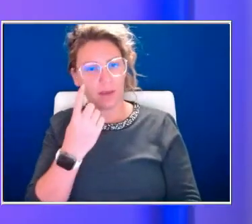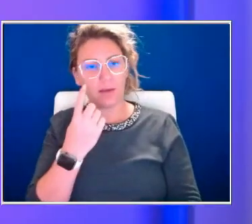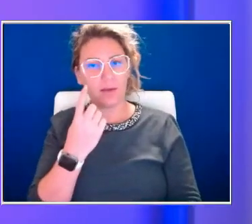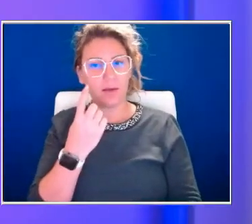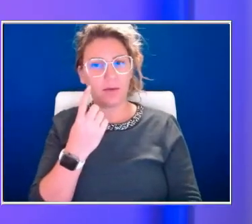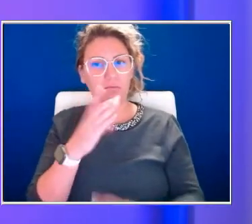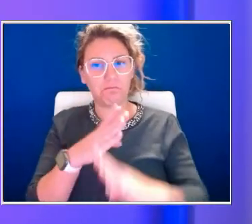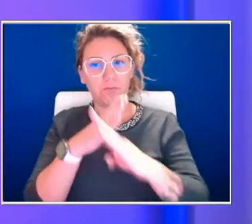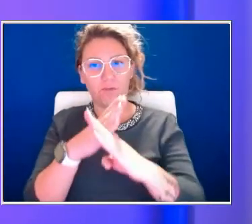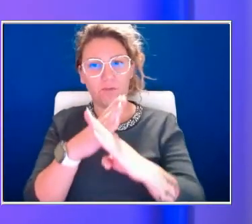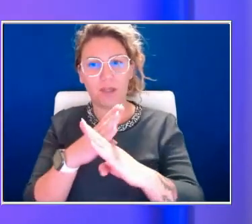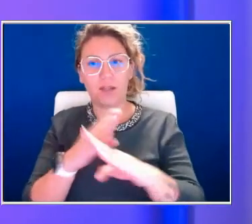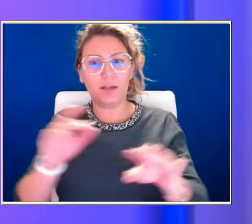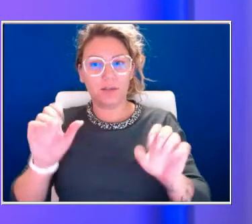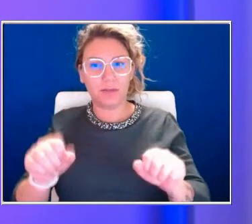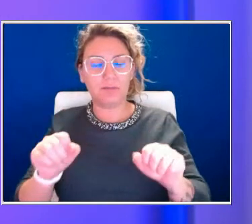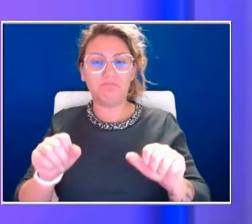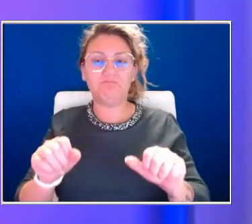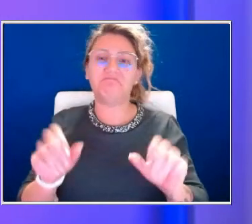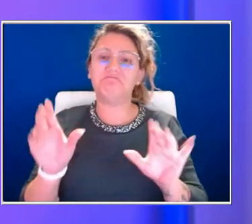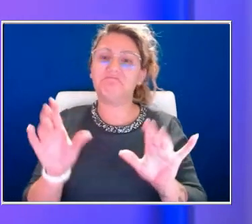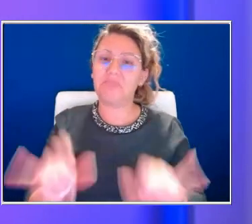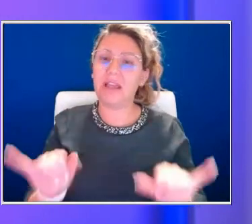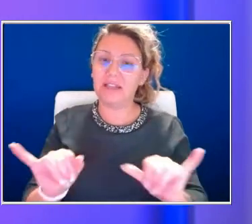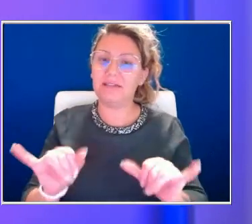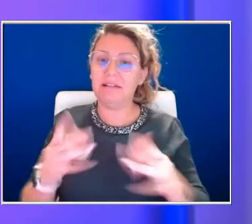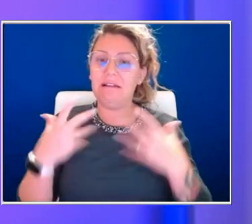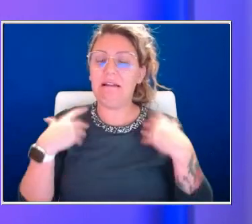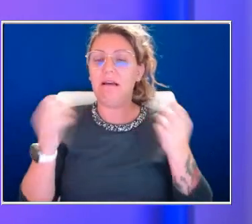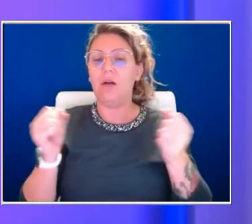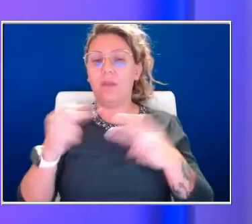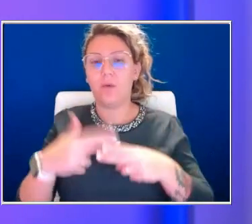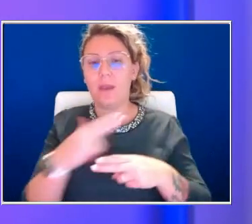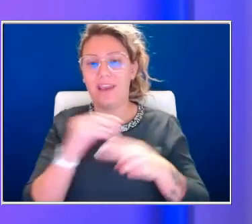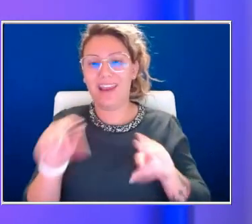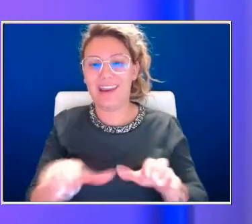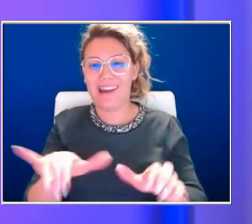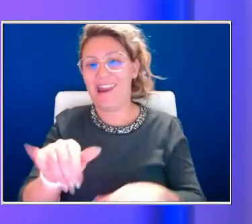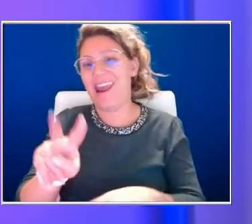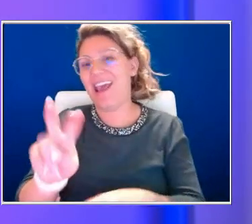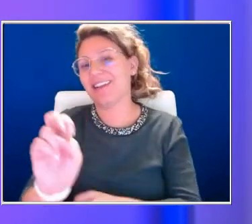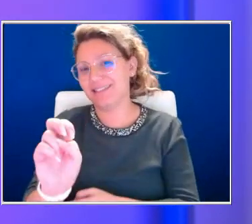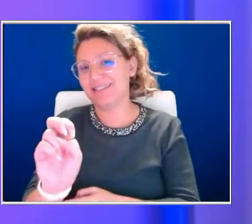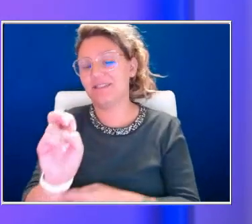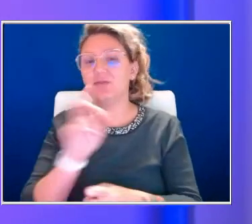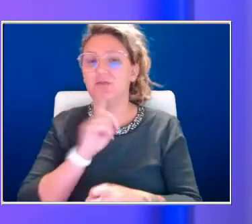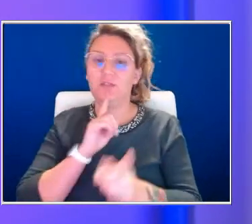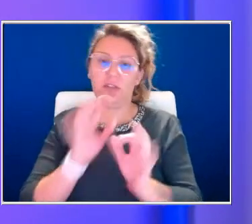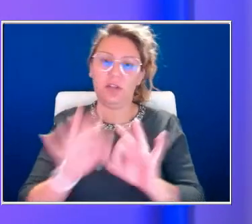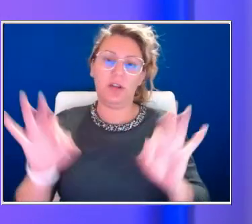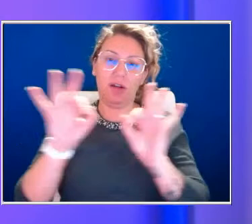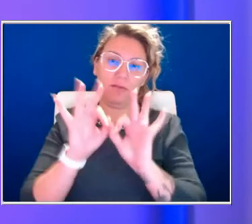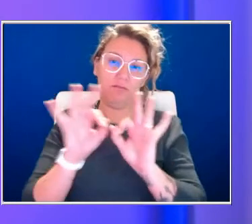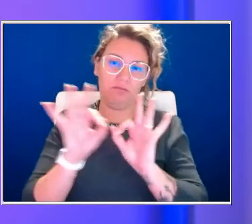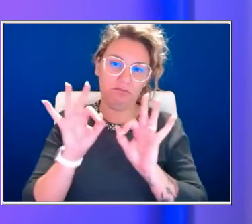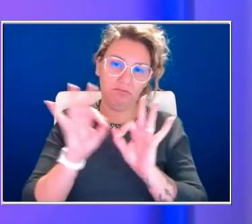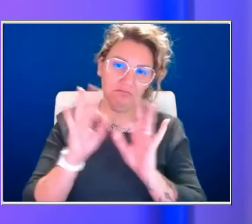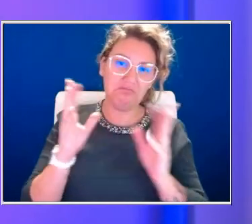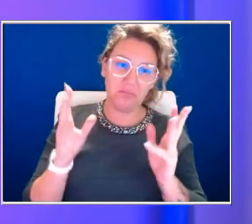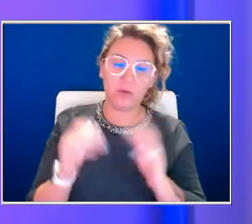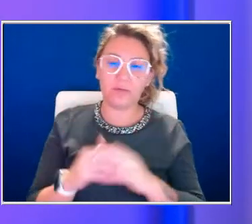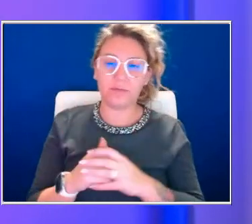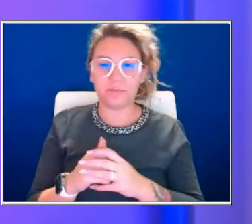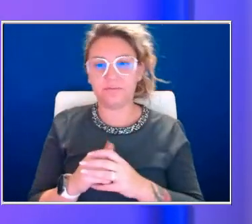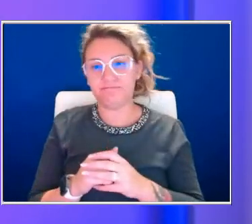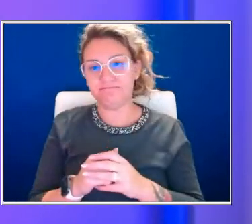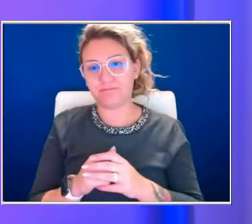really to be able to maintain a healthy weight and to be active. I think that those are really important to be active.